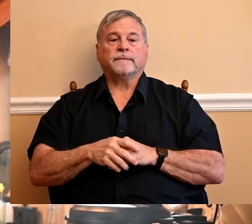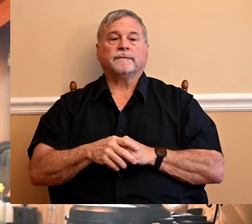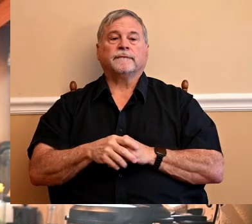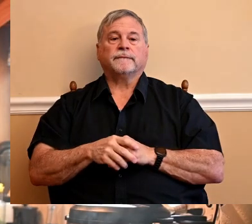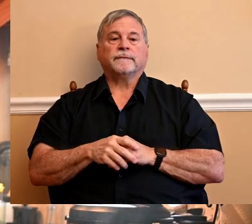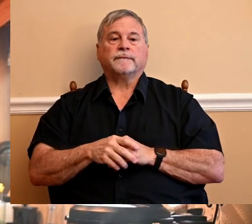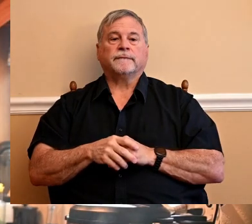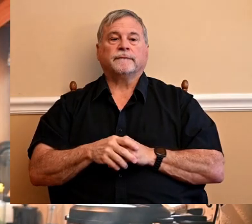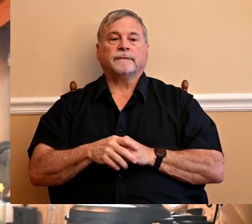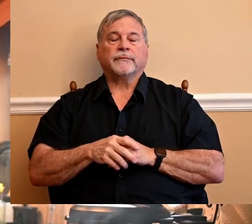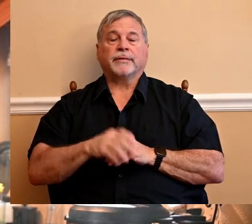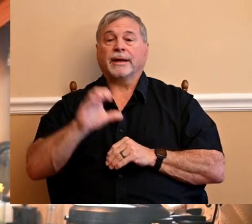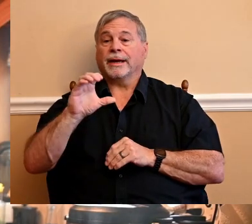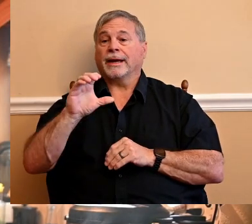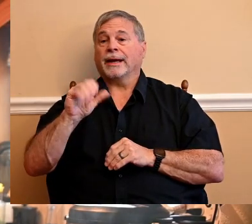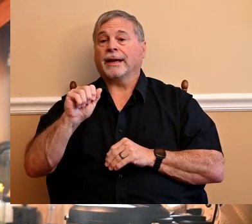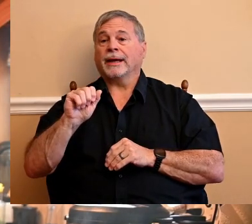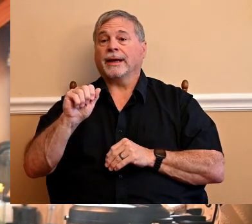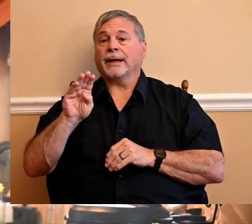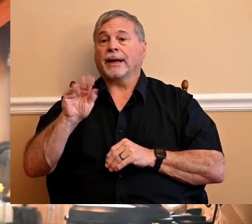and this cabbage is great.